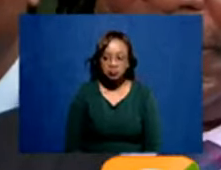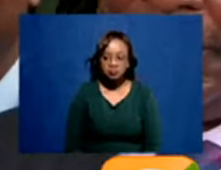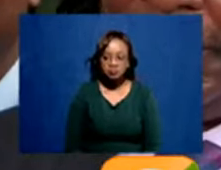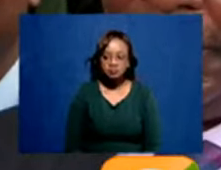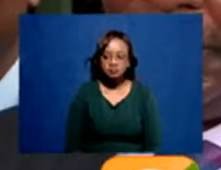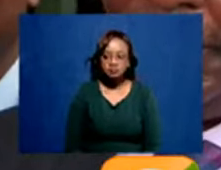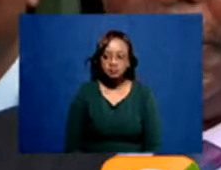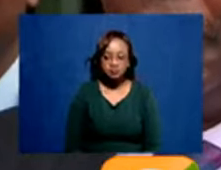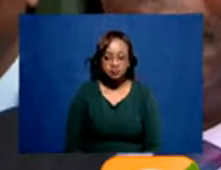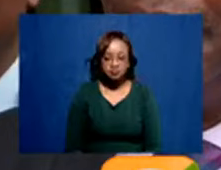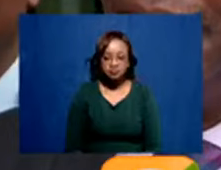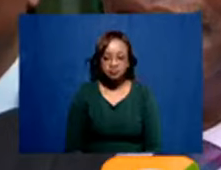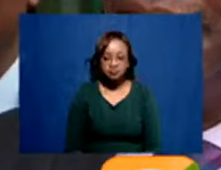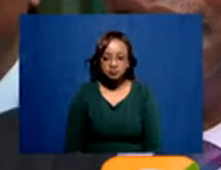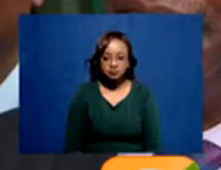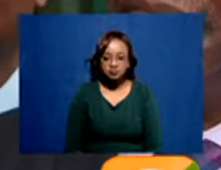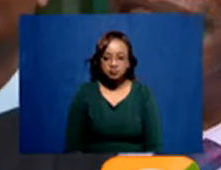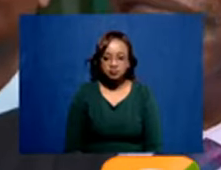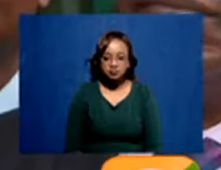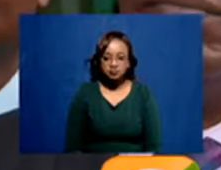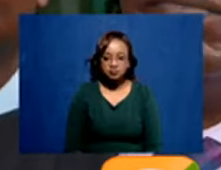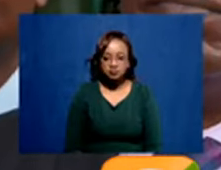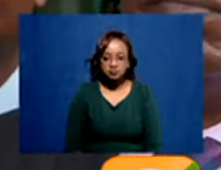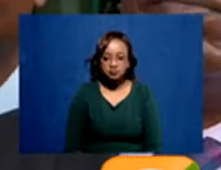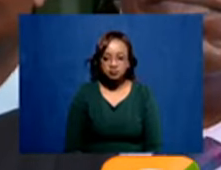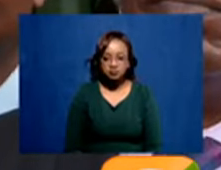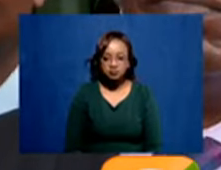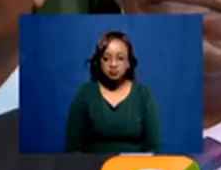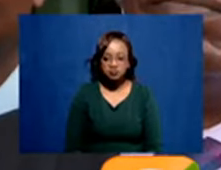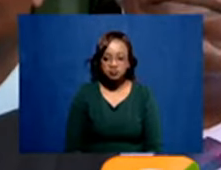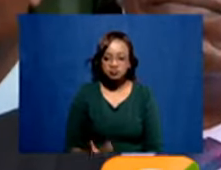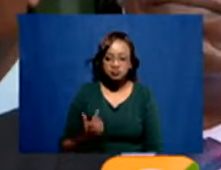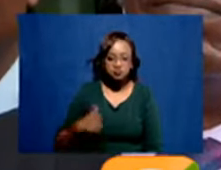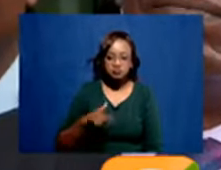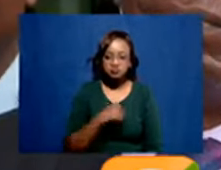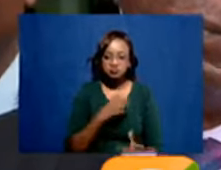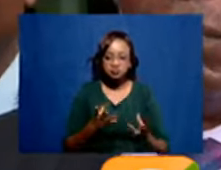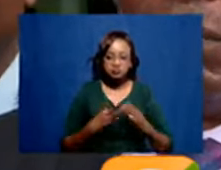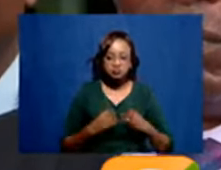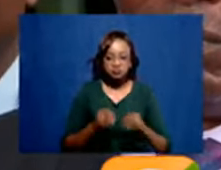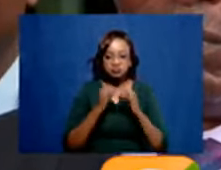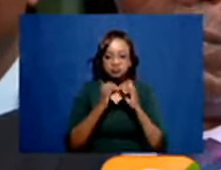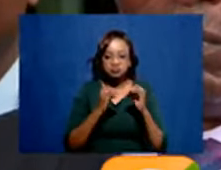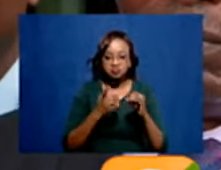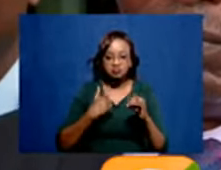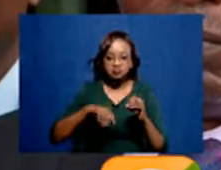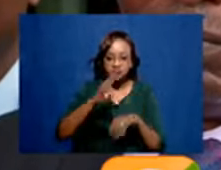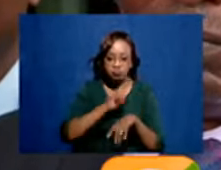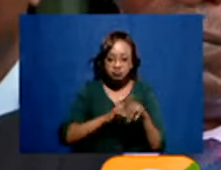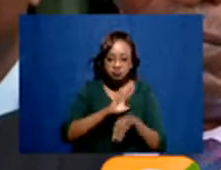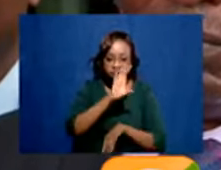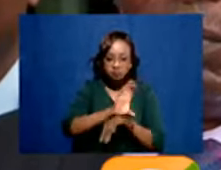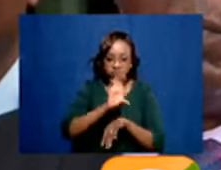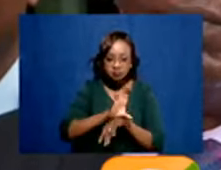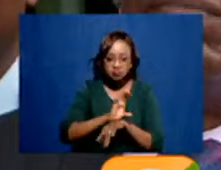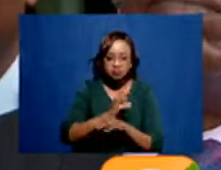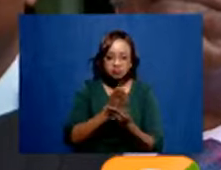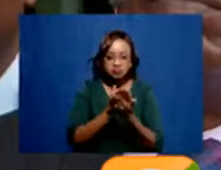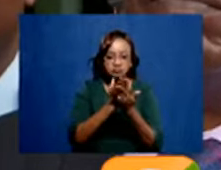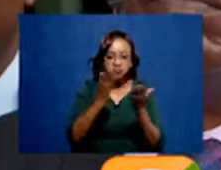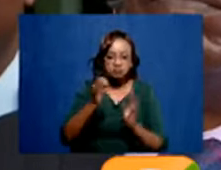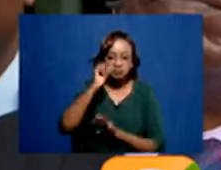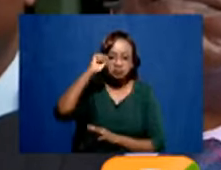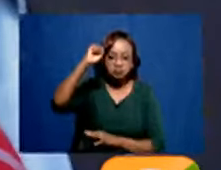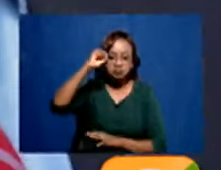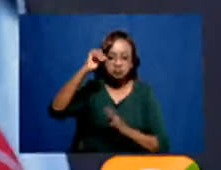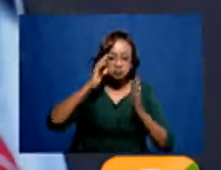We are not going to use the pulpit as a place where politicians come and champion their divisive rhetoric